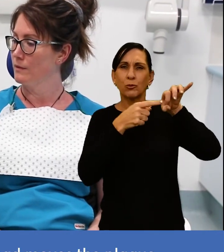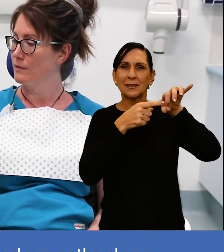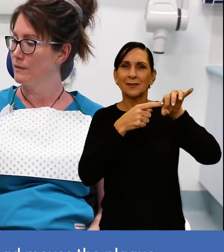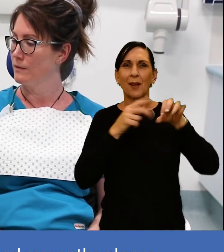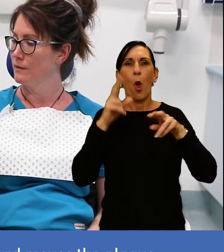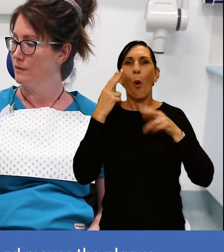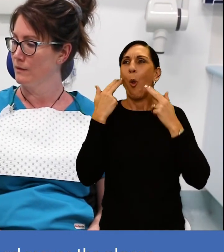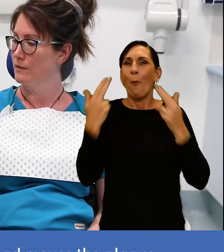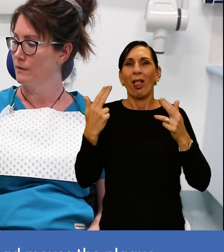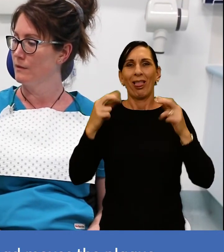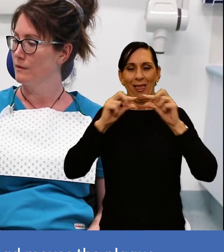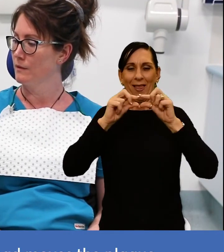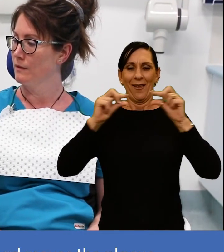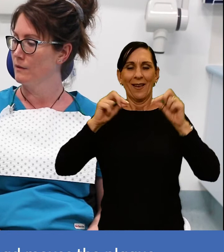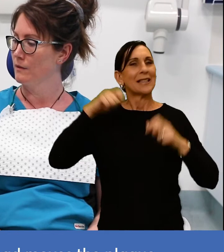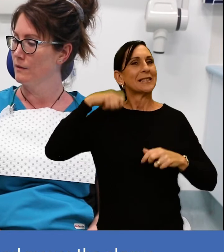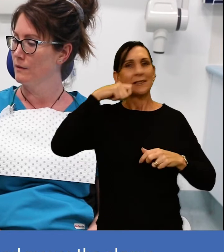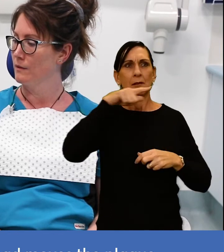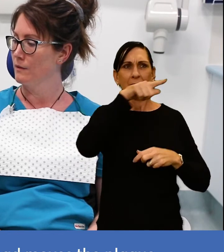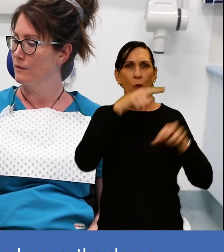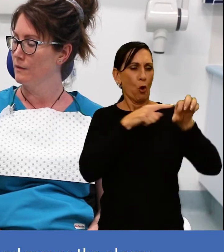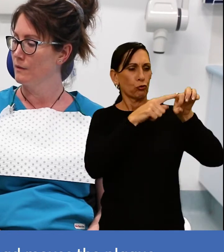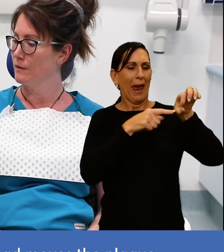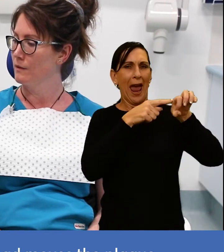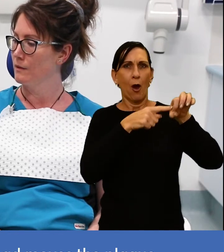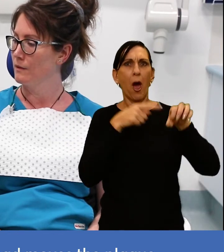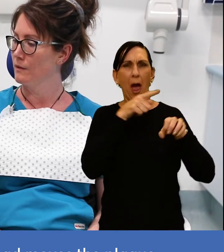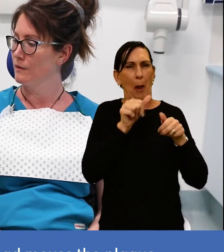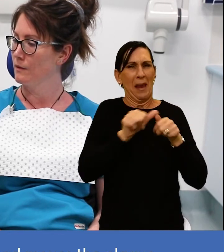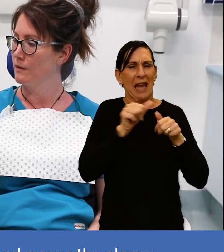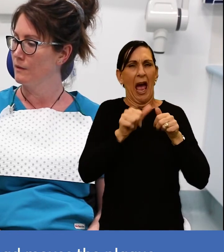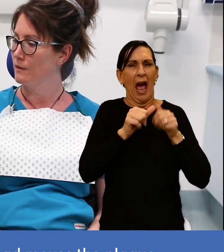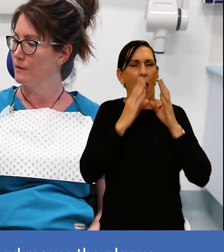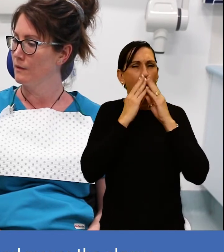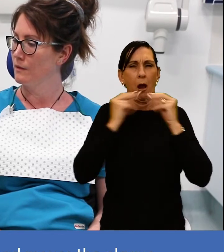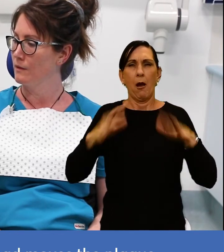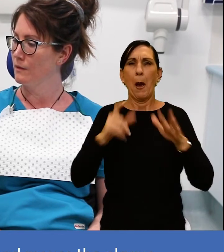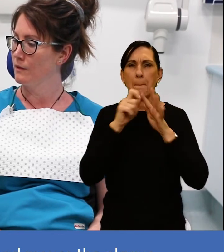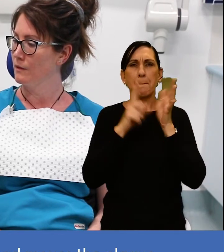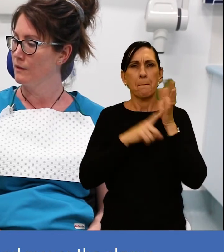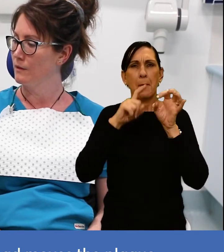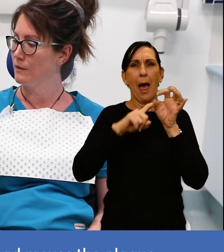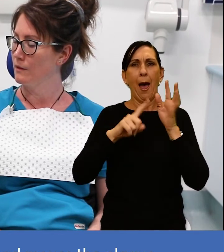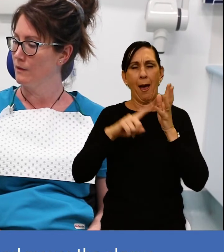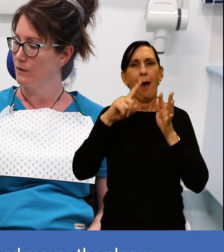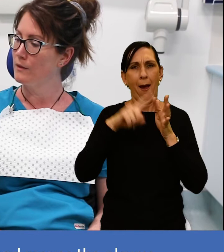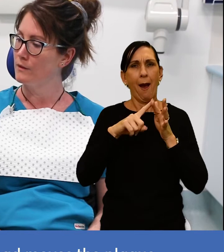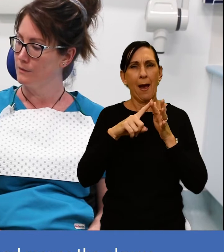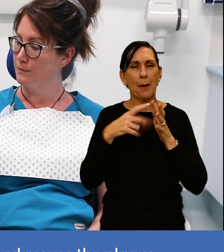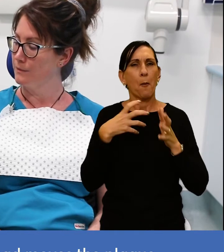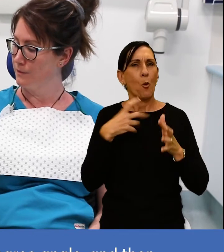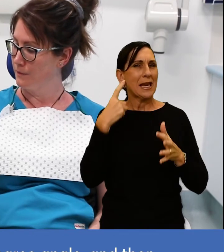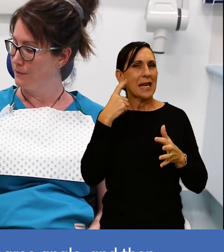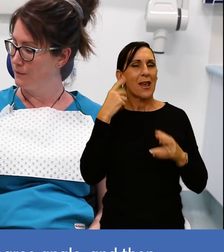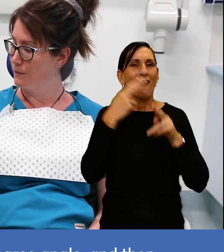the round head that moves the plaque around even more, around the